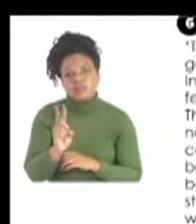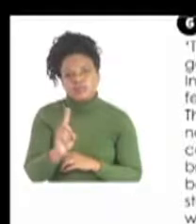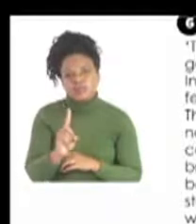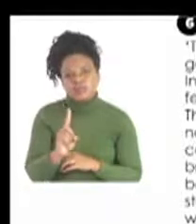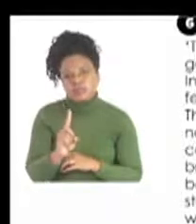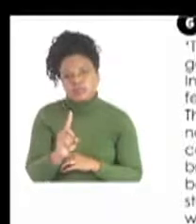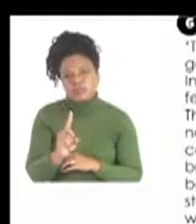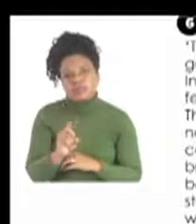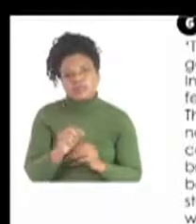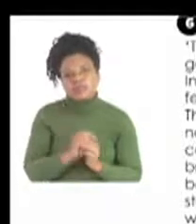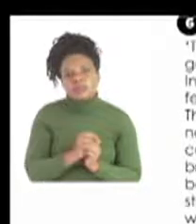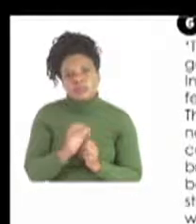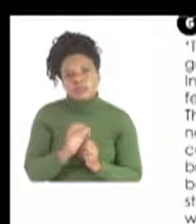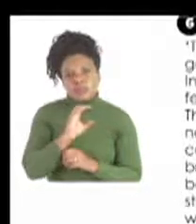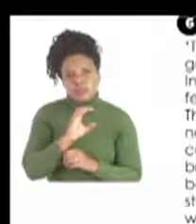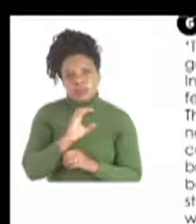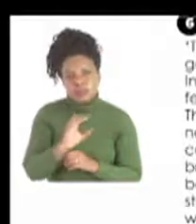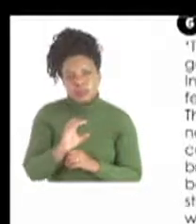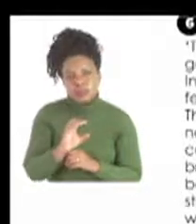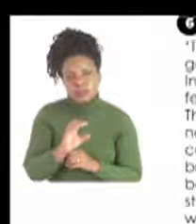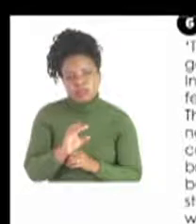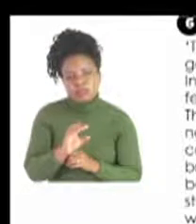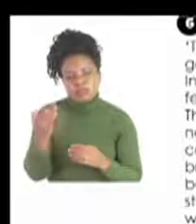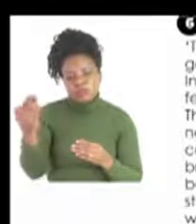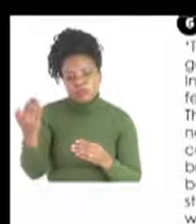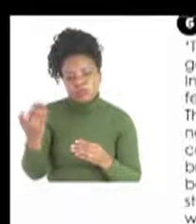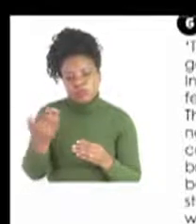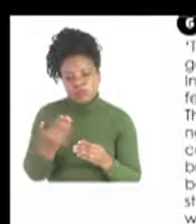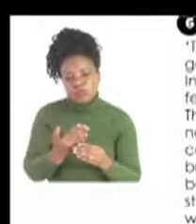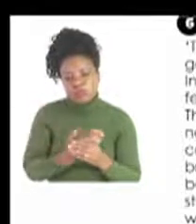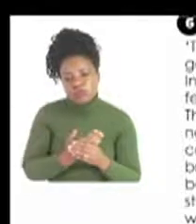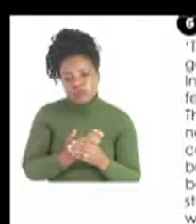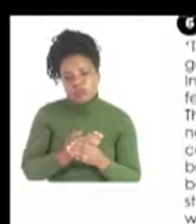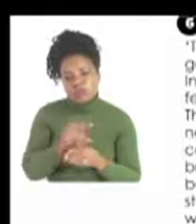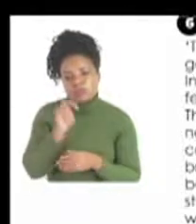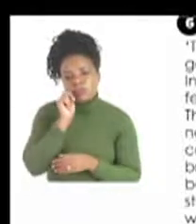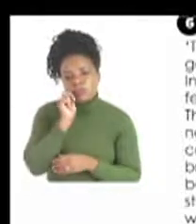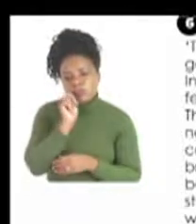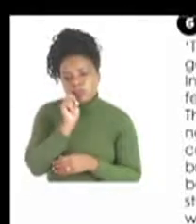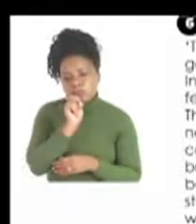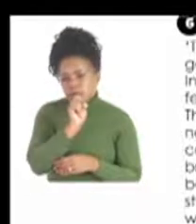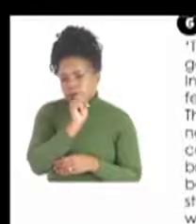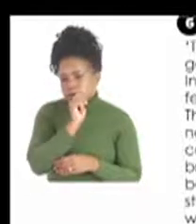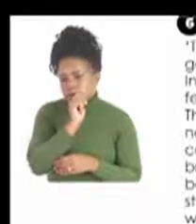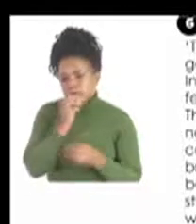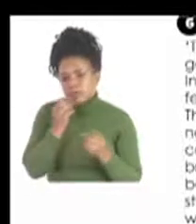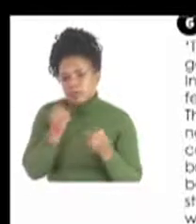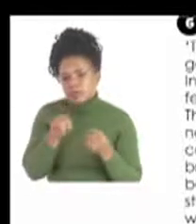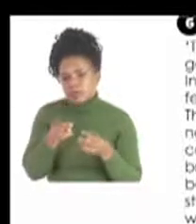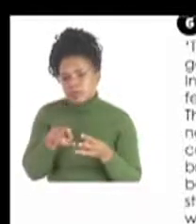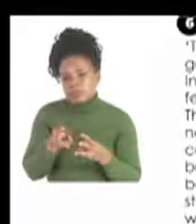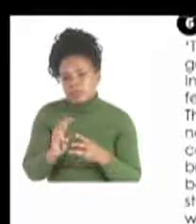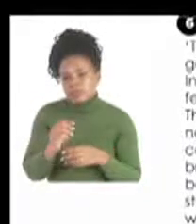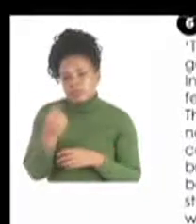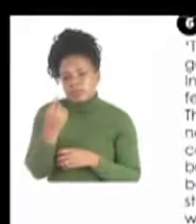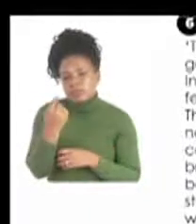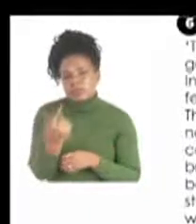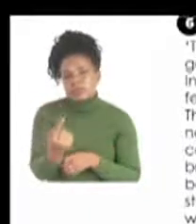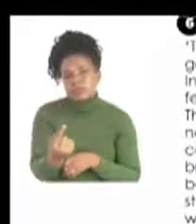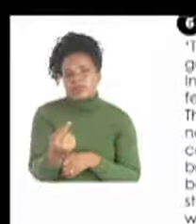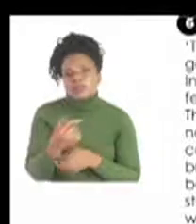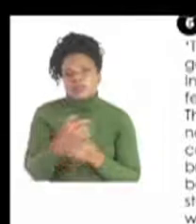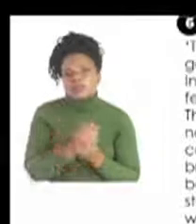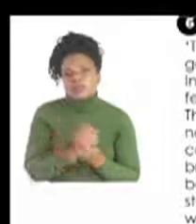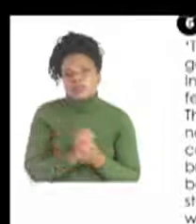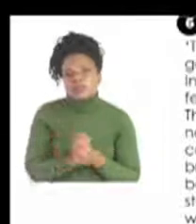C, write 4 new plurals of your own that follow this rule. So this means you go back